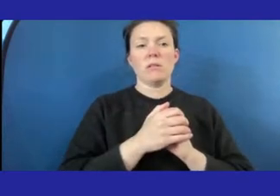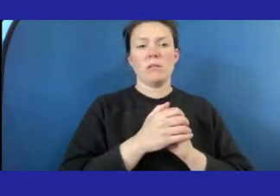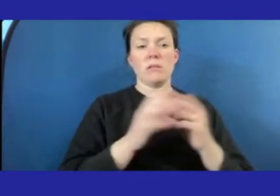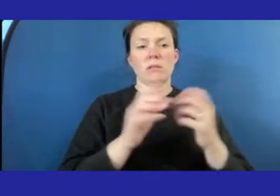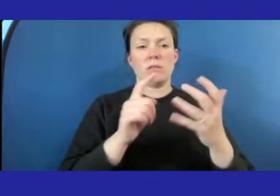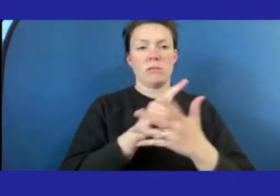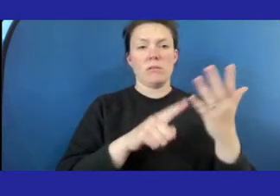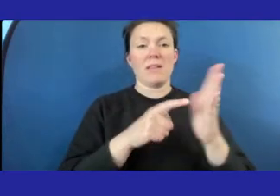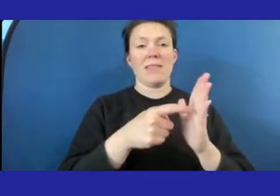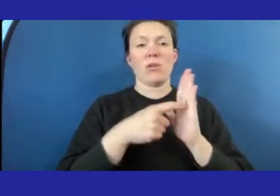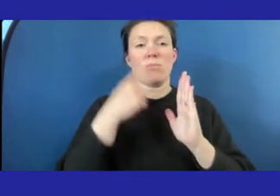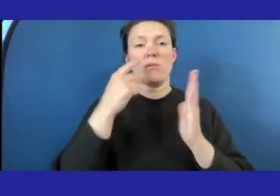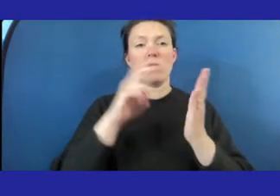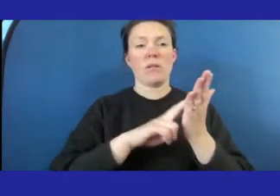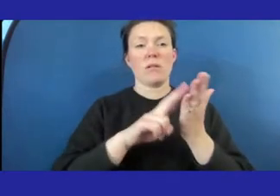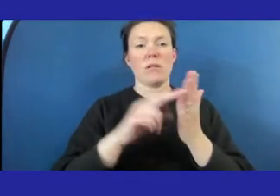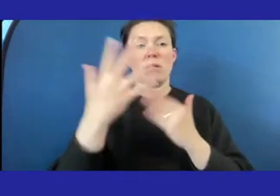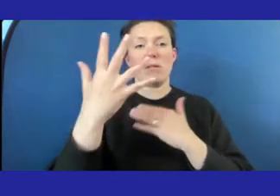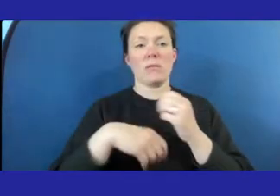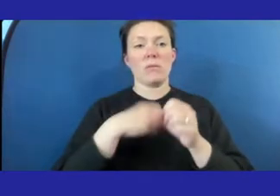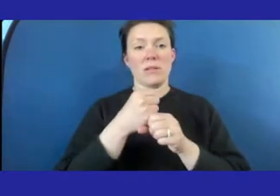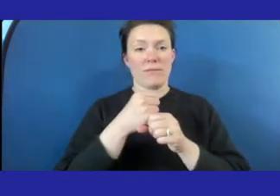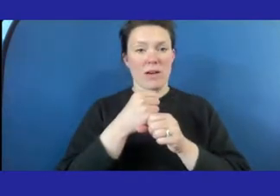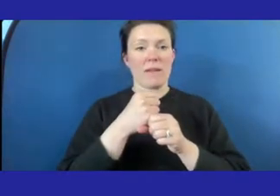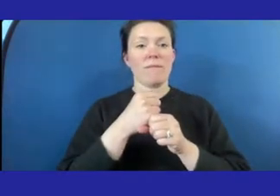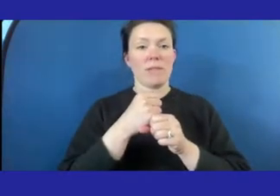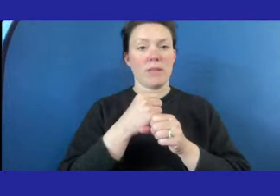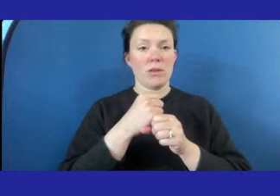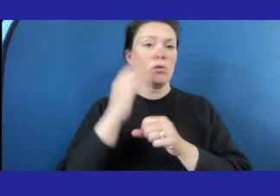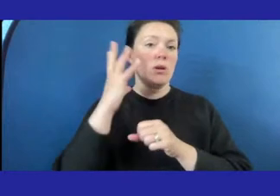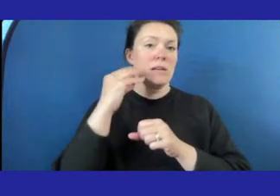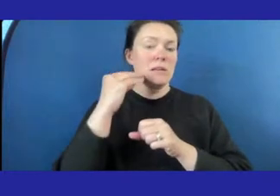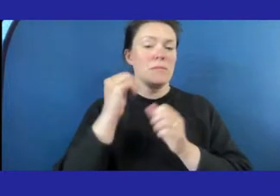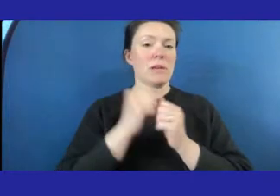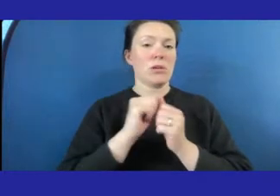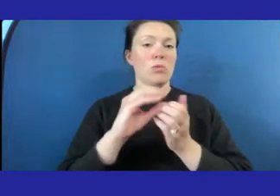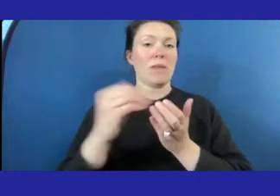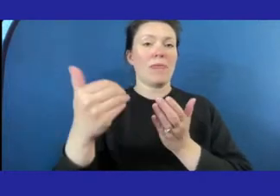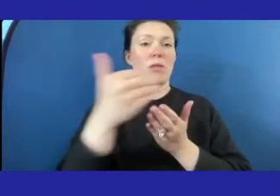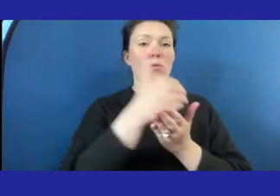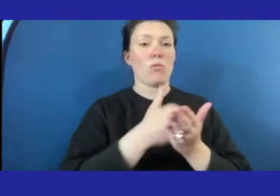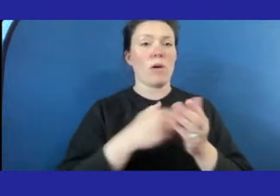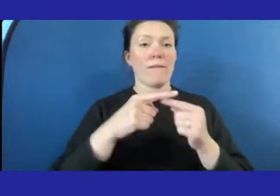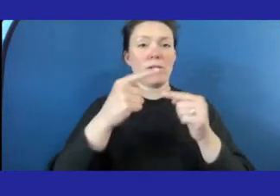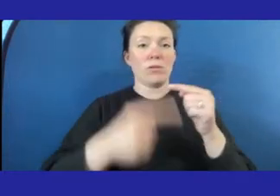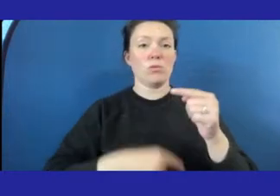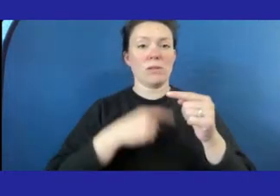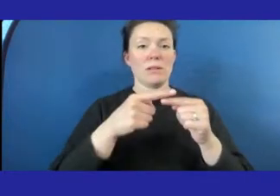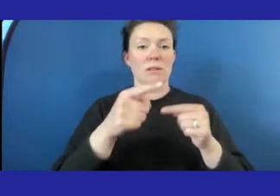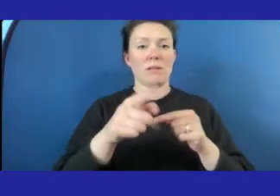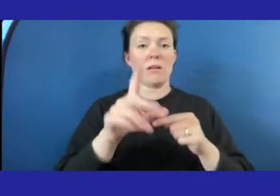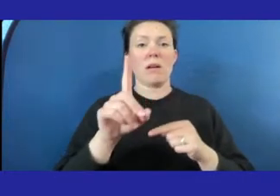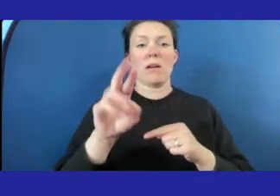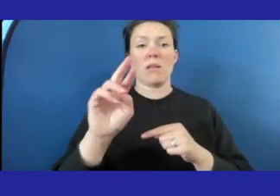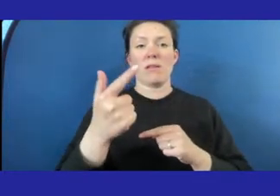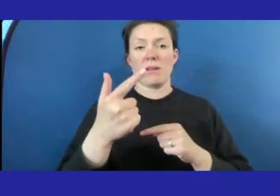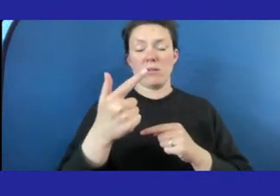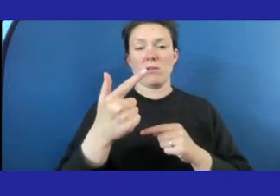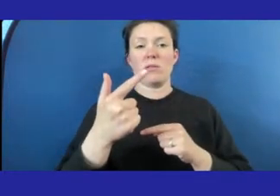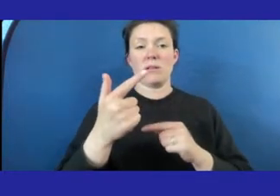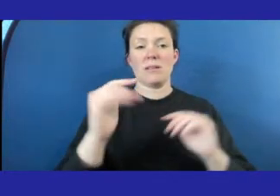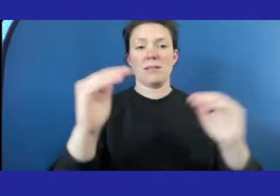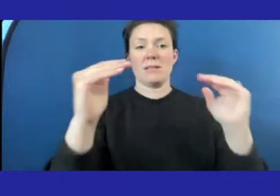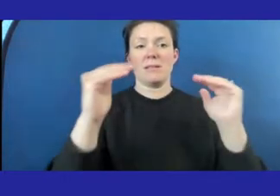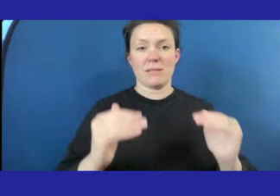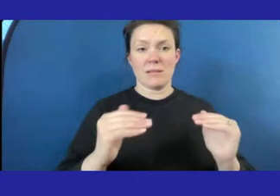the criteria for the contract was a 5-year experience in the revenue cycle, addressing specifically the DRG downgrades, with